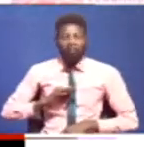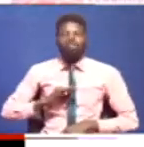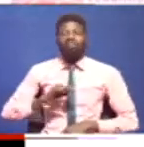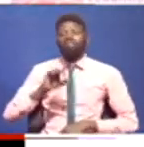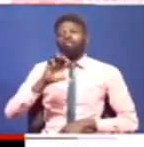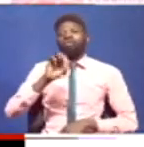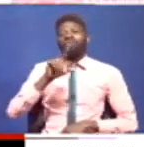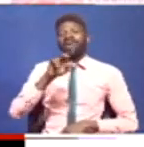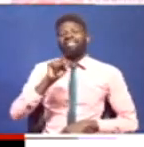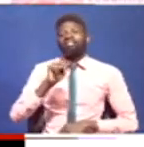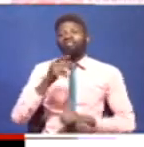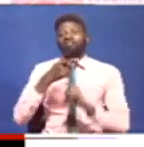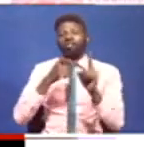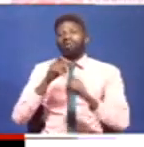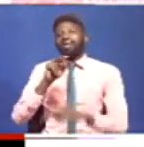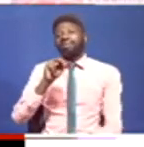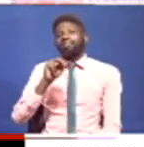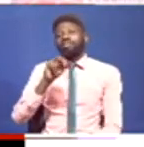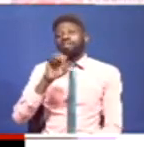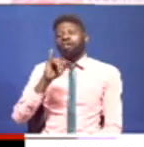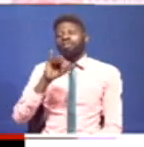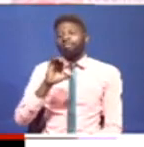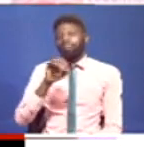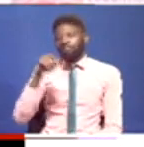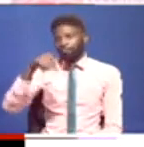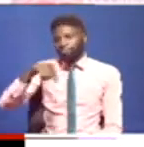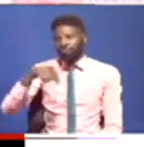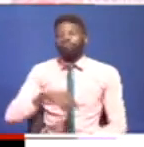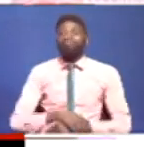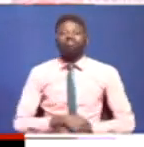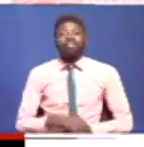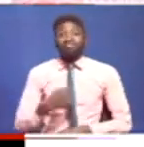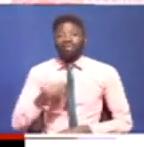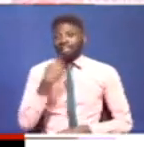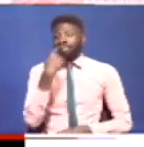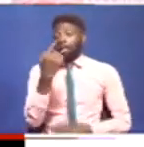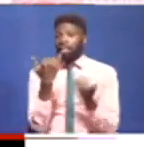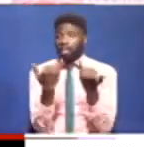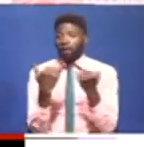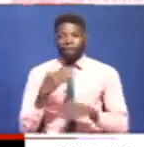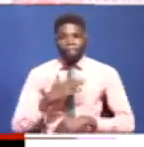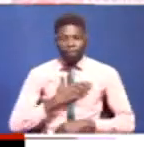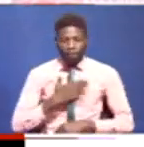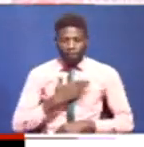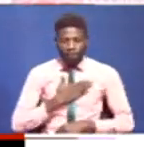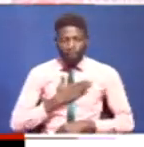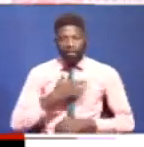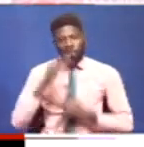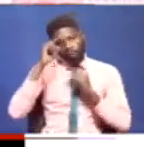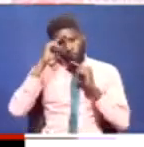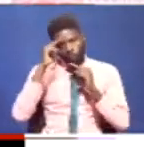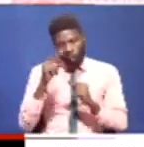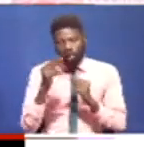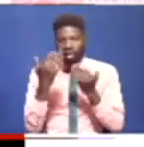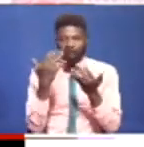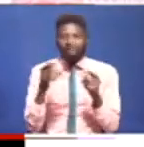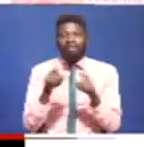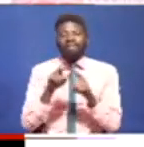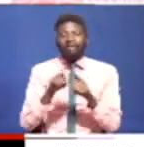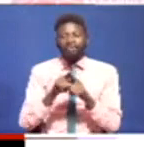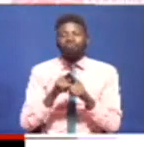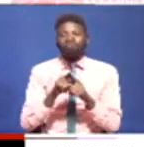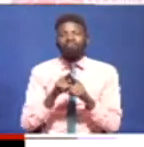here. Now, let me say that it is really my distinct honor and a privilege to be